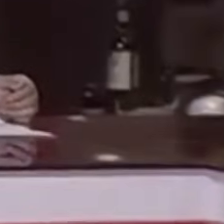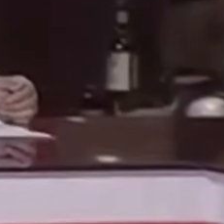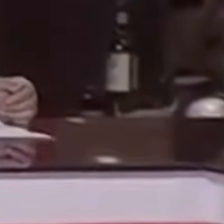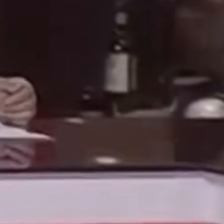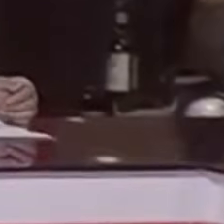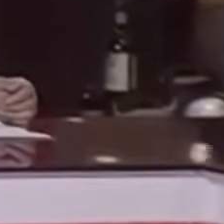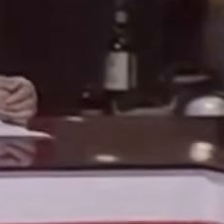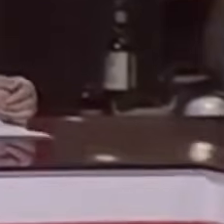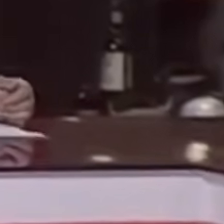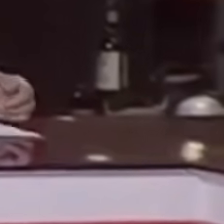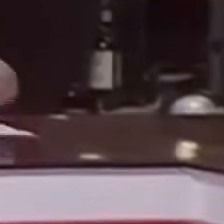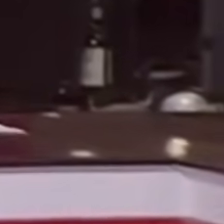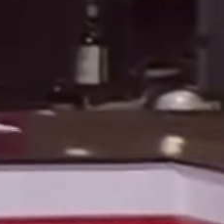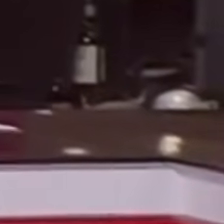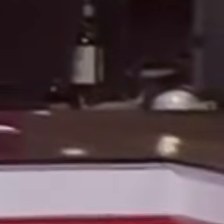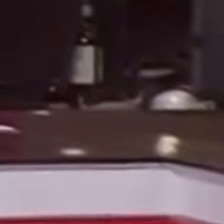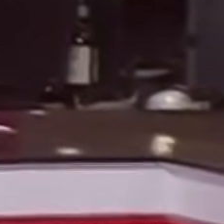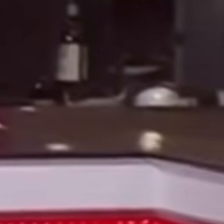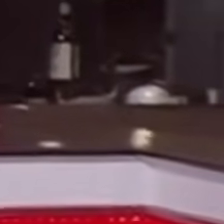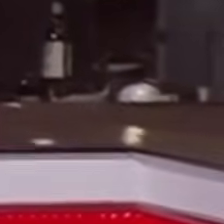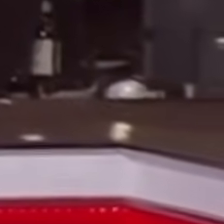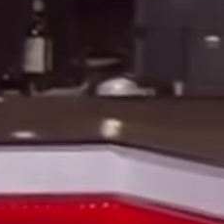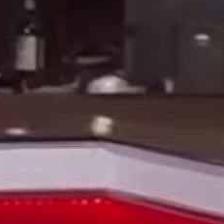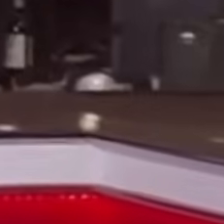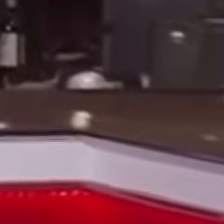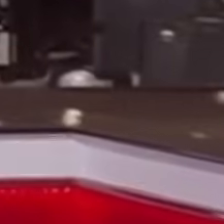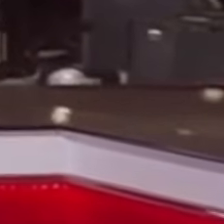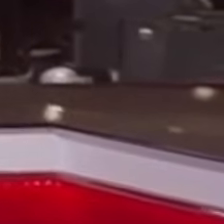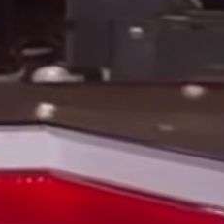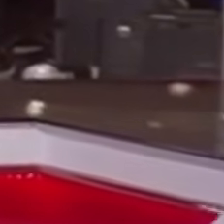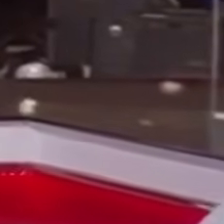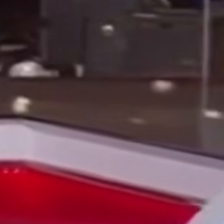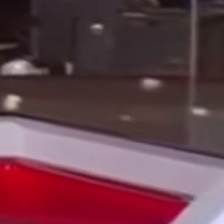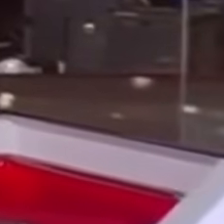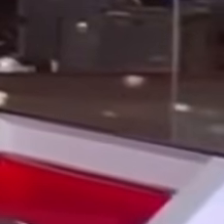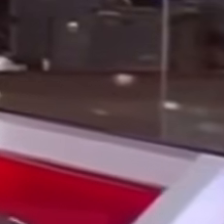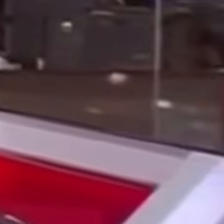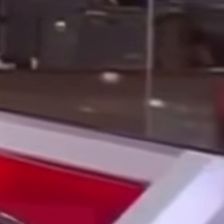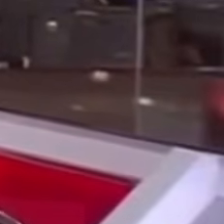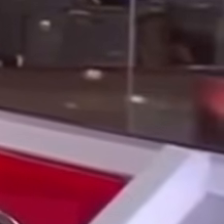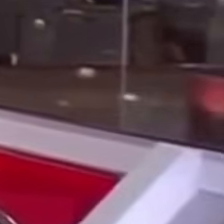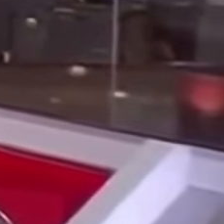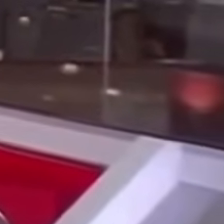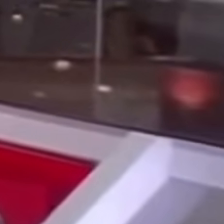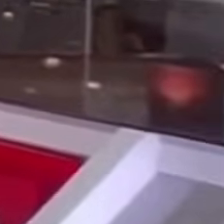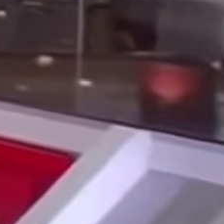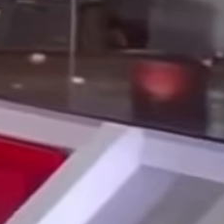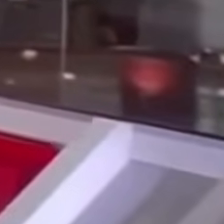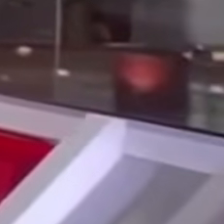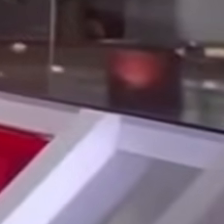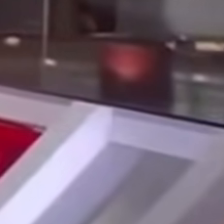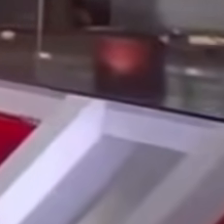And that's a wrap of this edition of Primetime News. For the Newsfirst team, I am Mazra Hassan with our sign